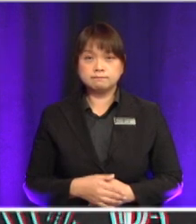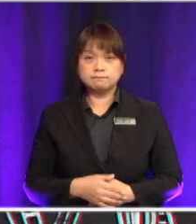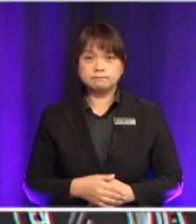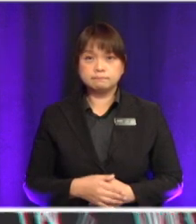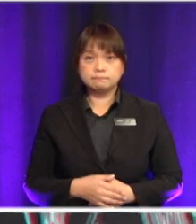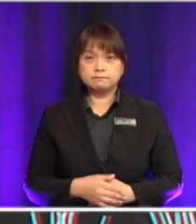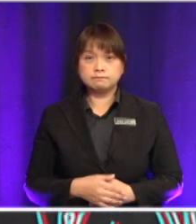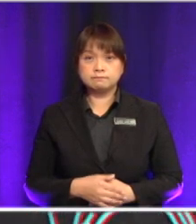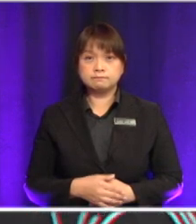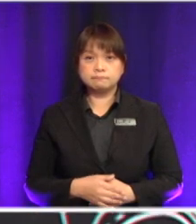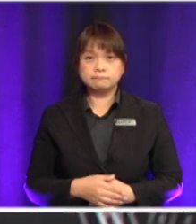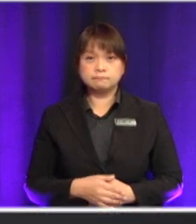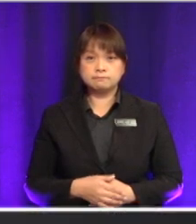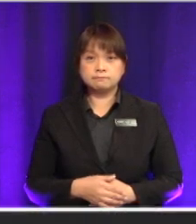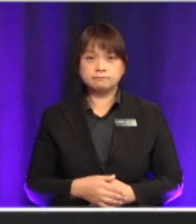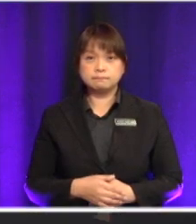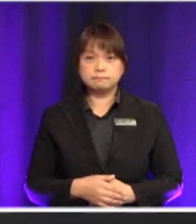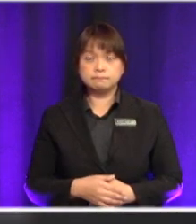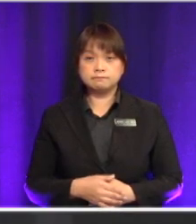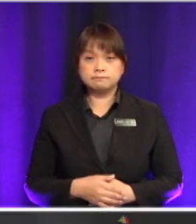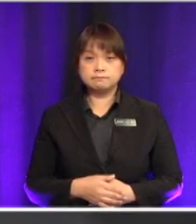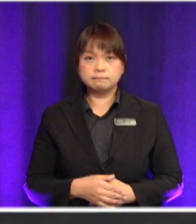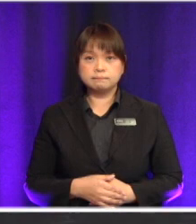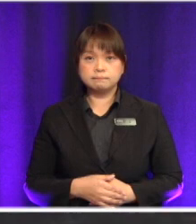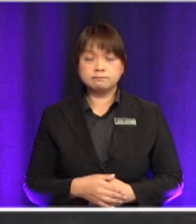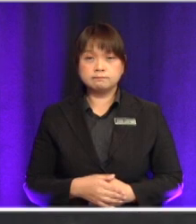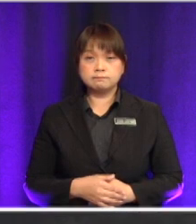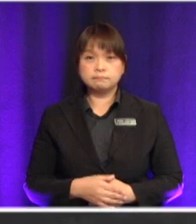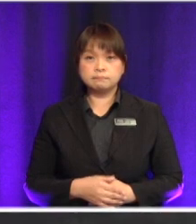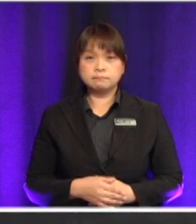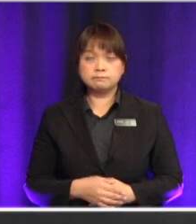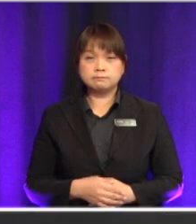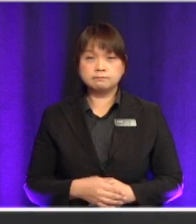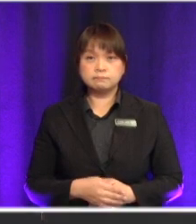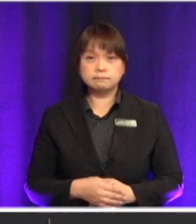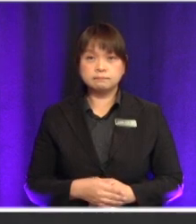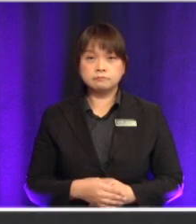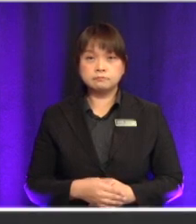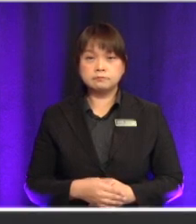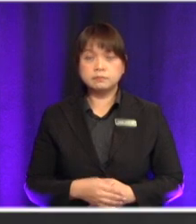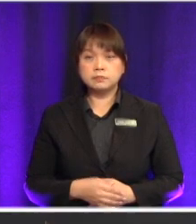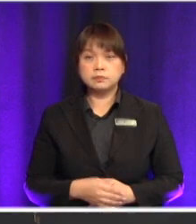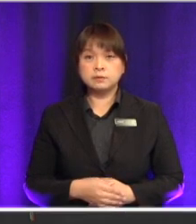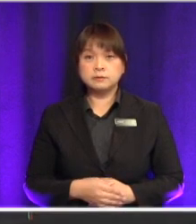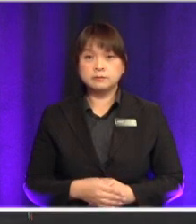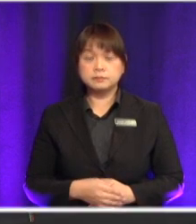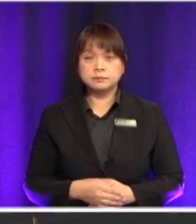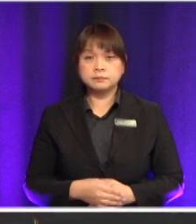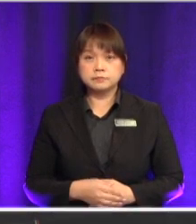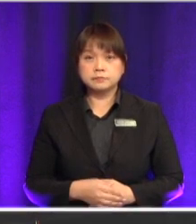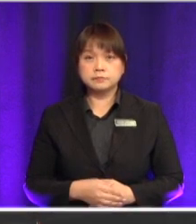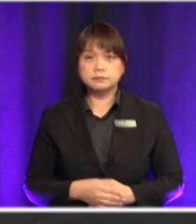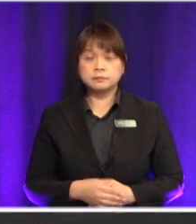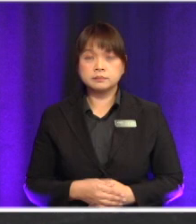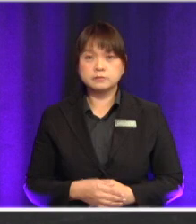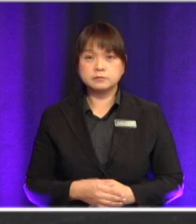like use to pay using the dark web, you can actually, well, hire